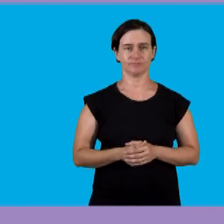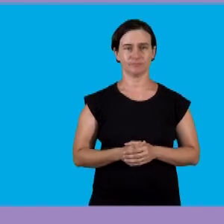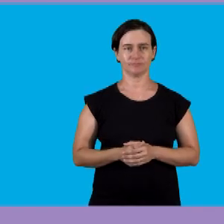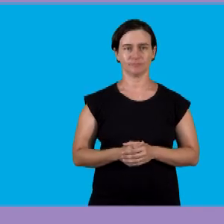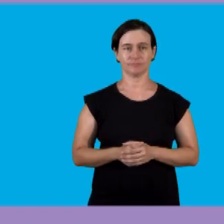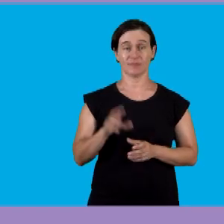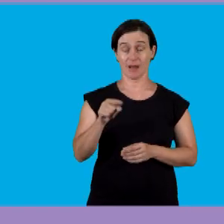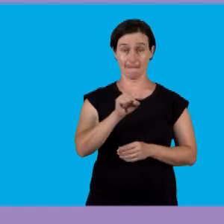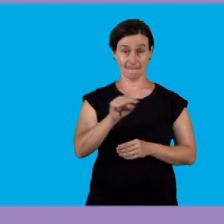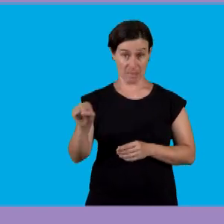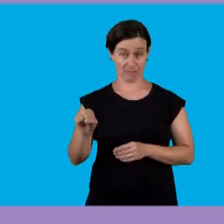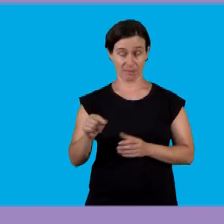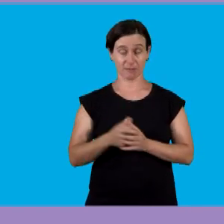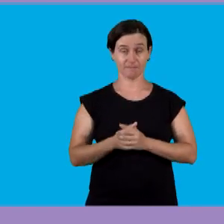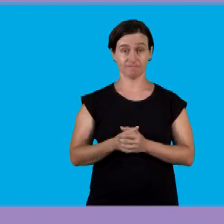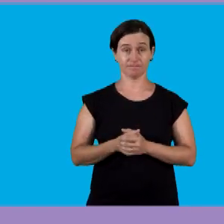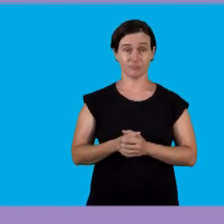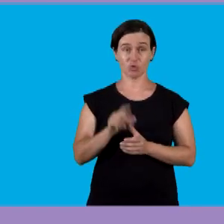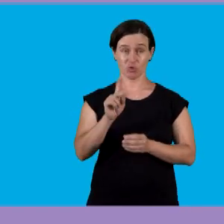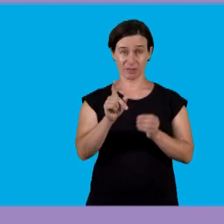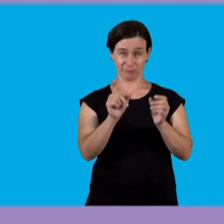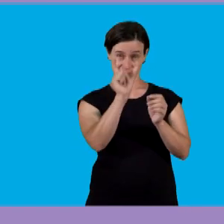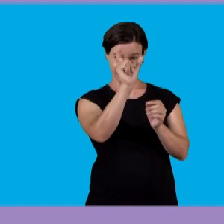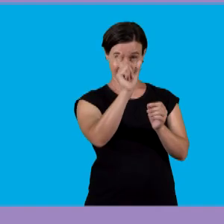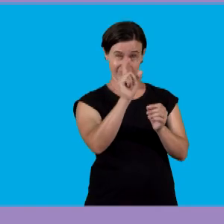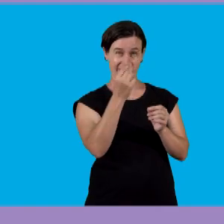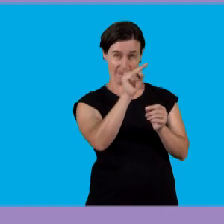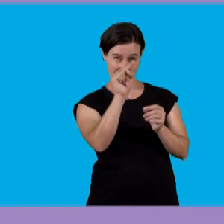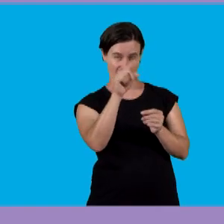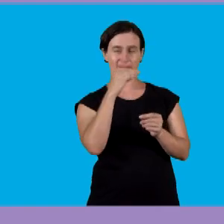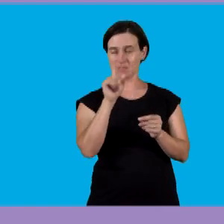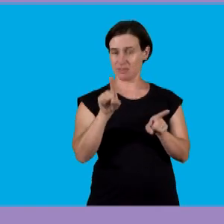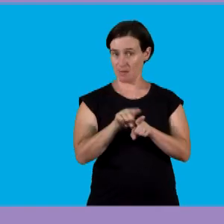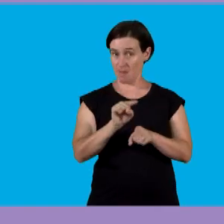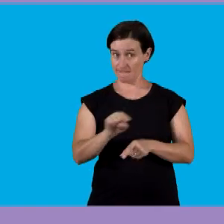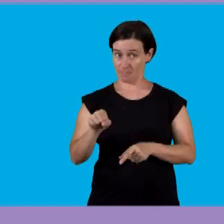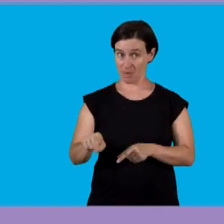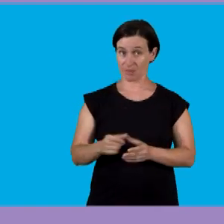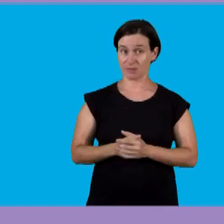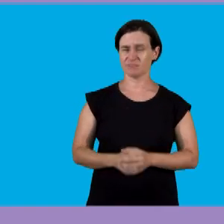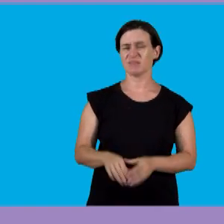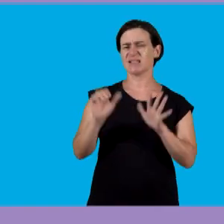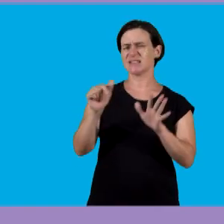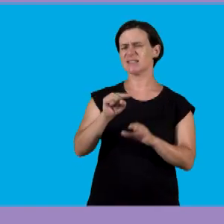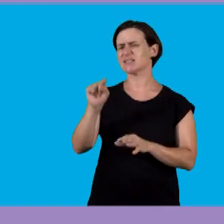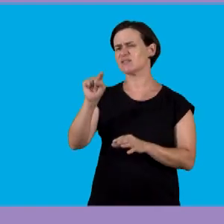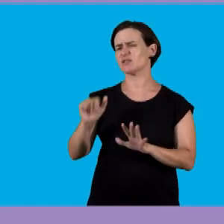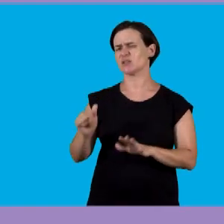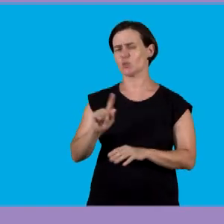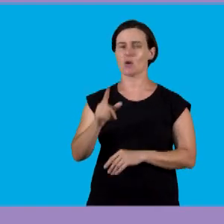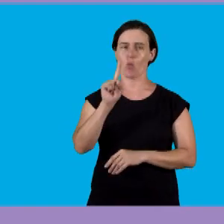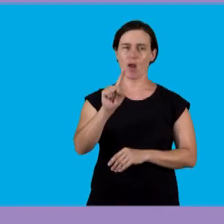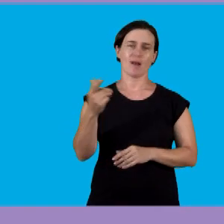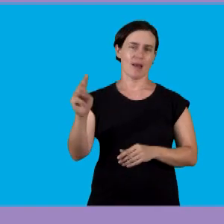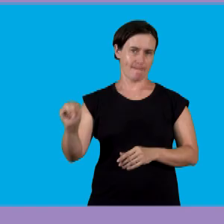are subtracting here in this binomial, so we are going to now say 6 divided by 6, we know that is 1. And of course, we're